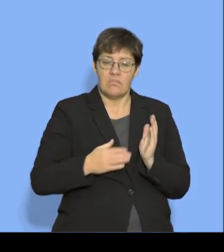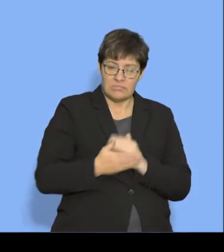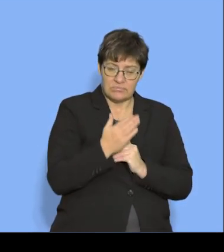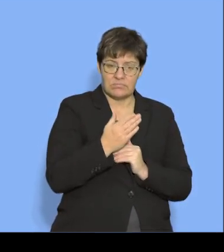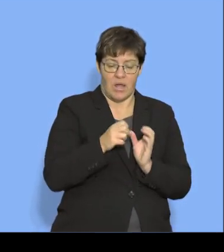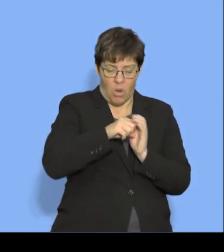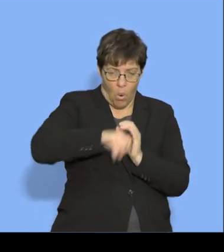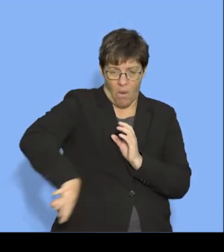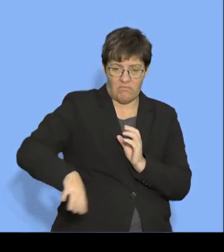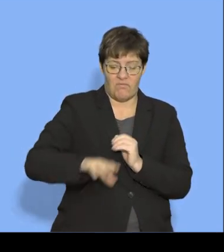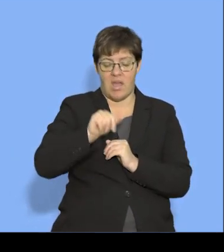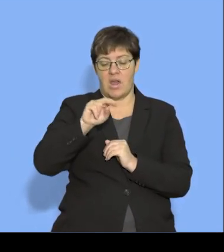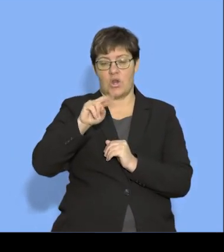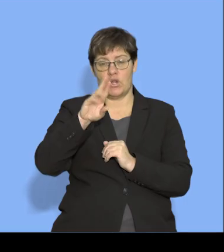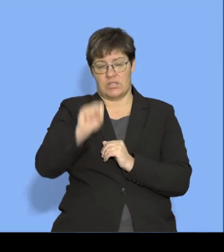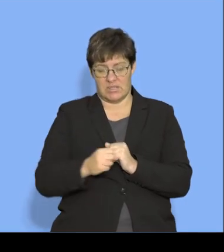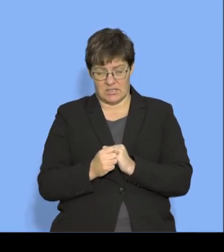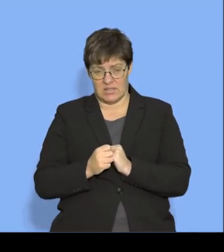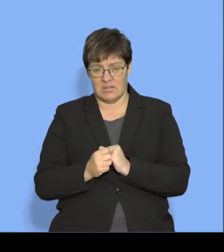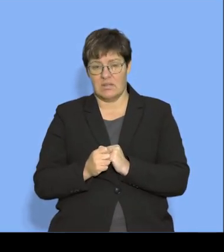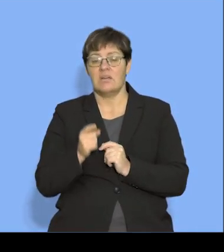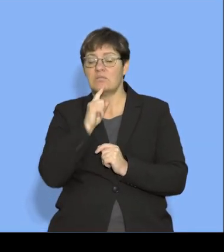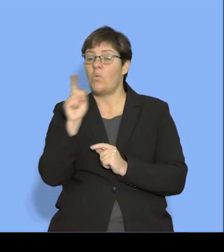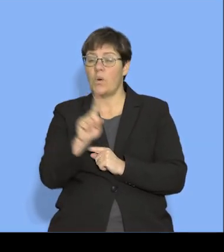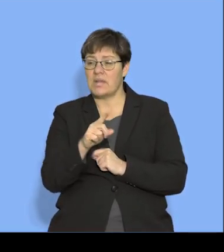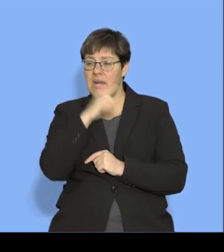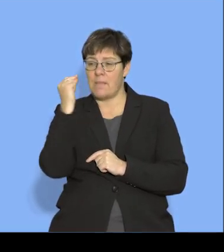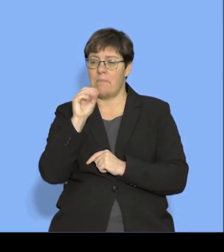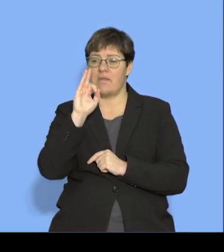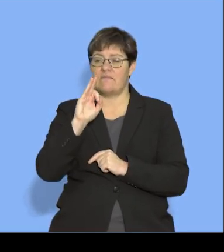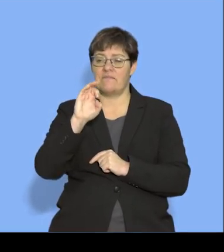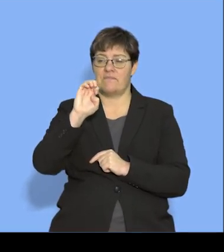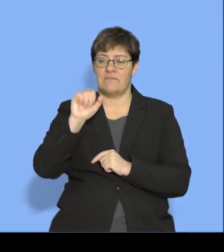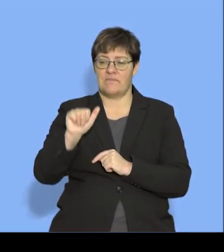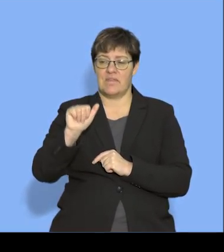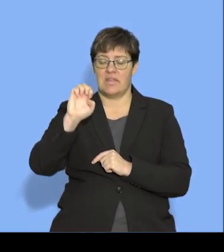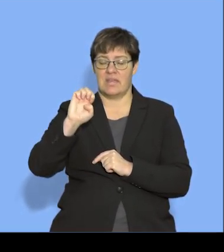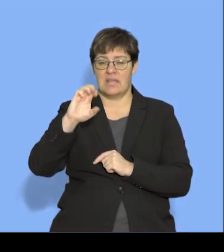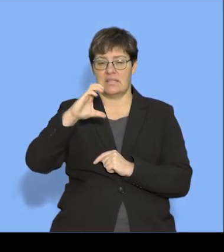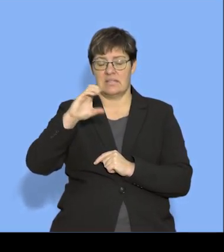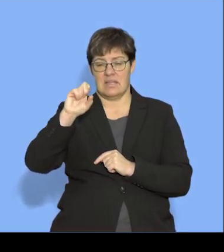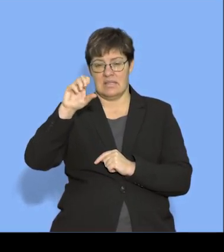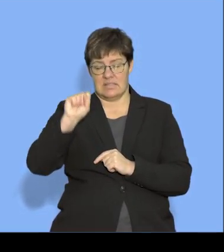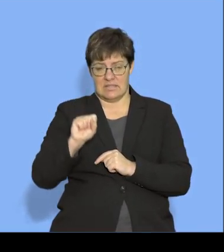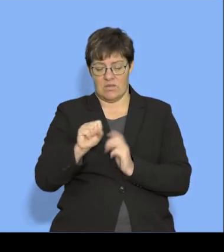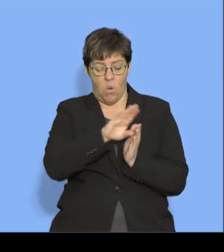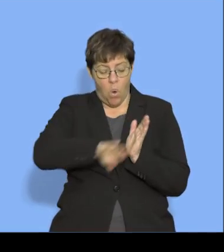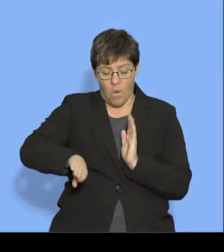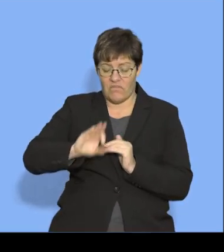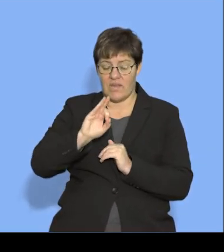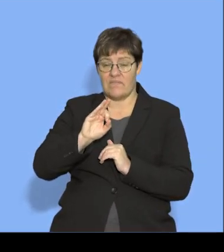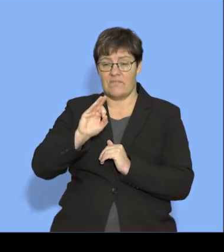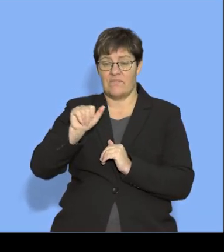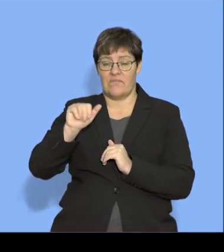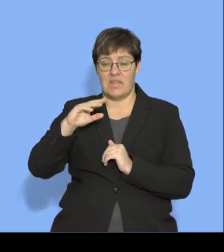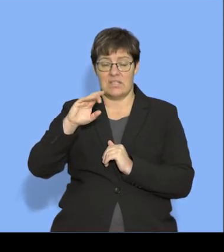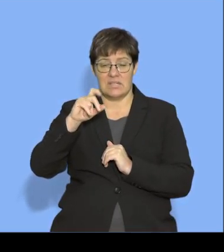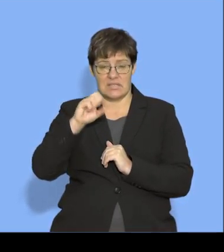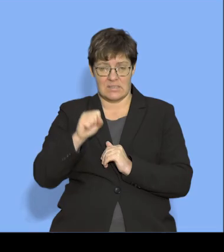until egested through the anus. The undigested waste is referred to as feces. The removal of the